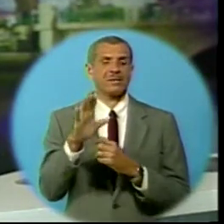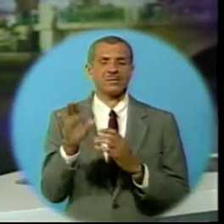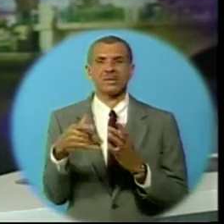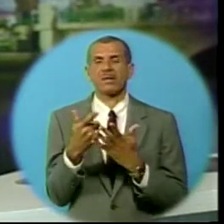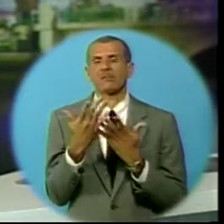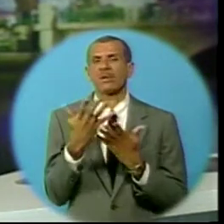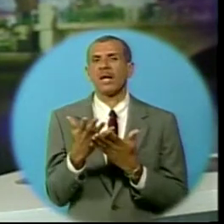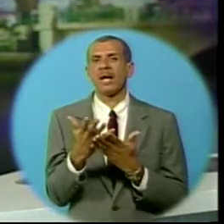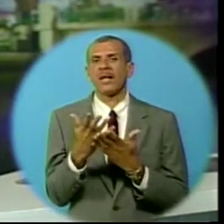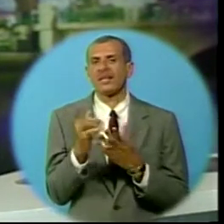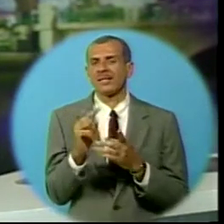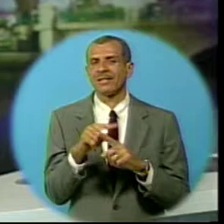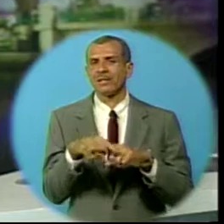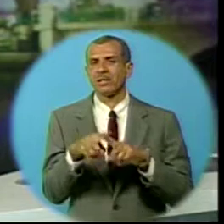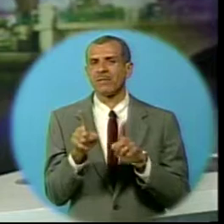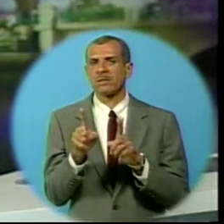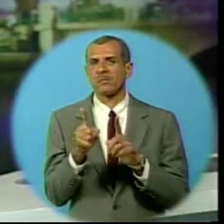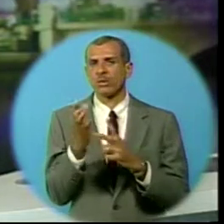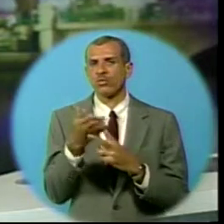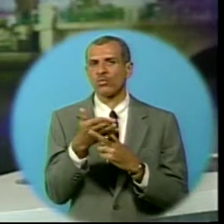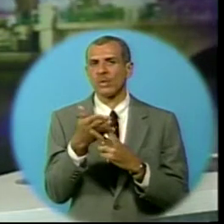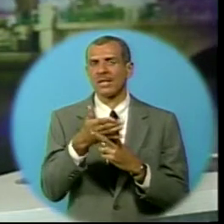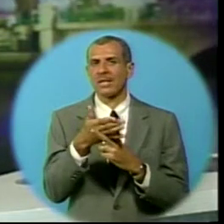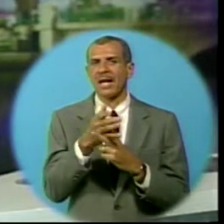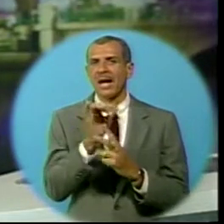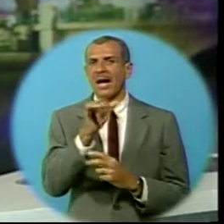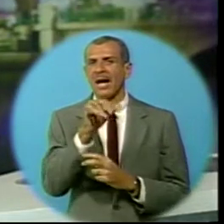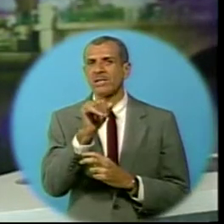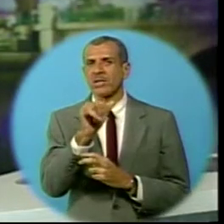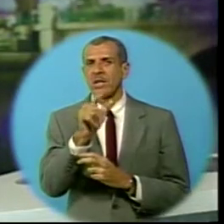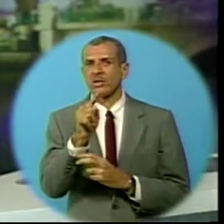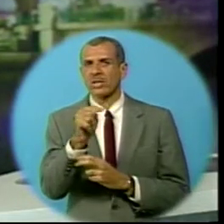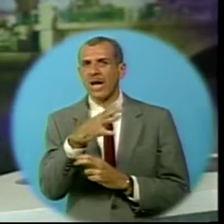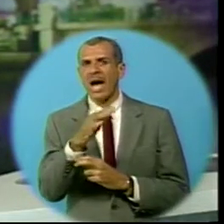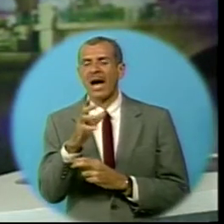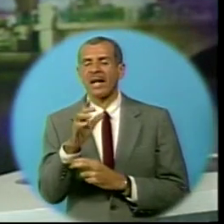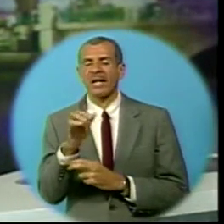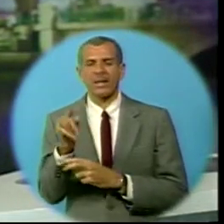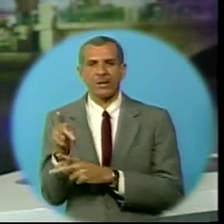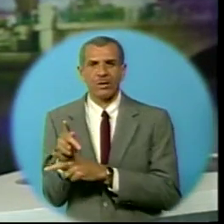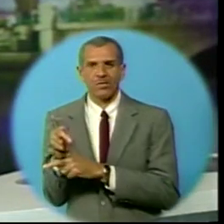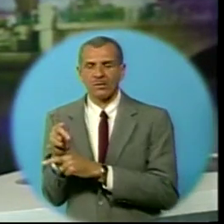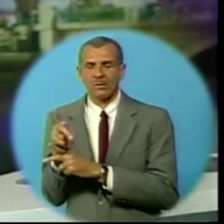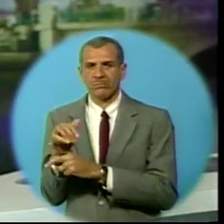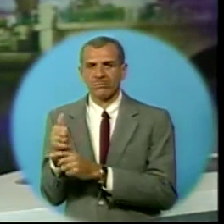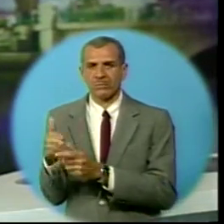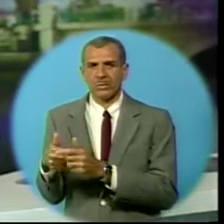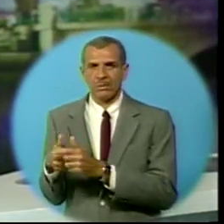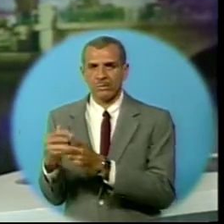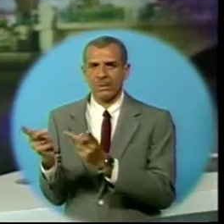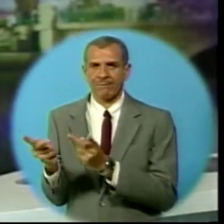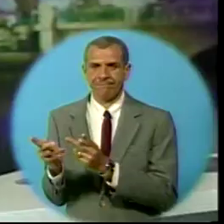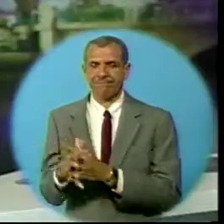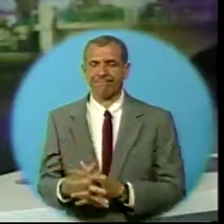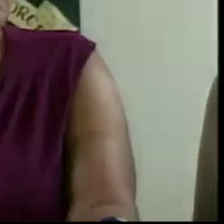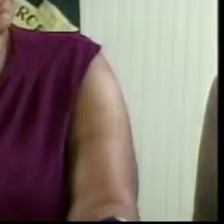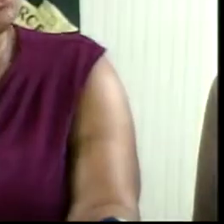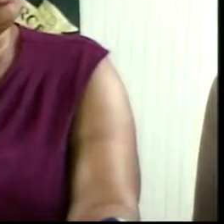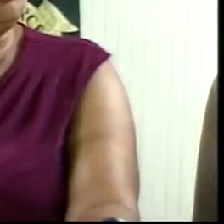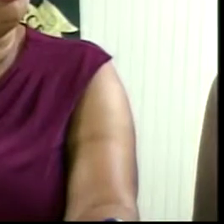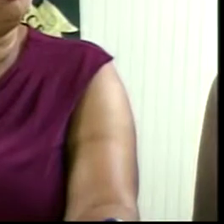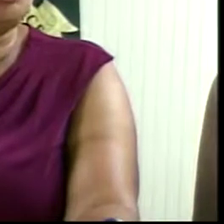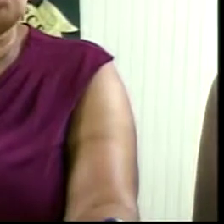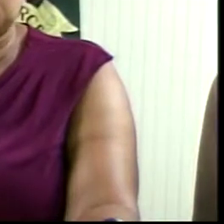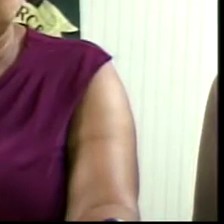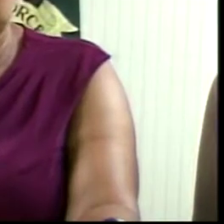She says there is a difference between an isolation and a quarantine facility. So